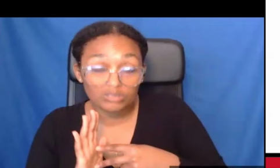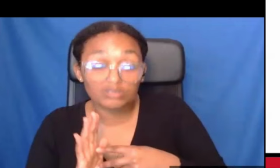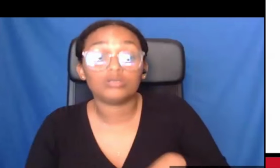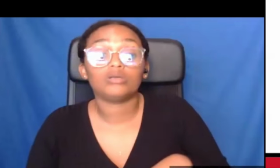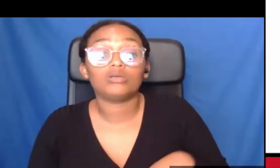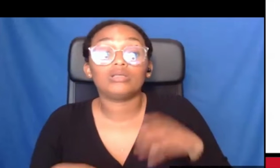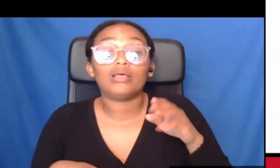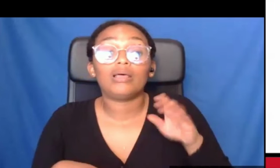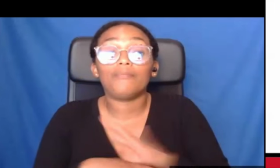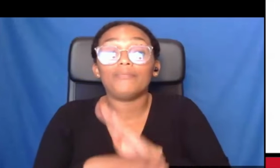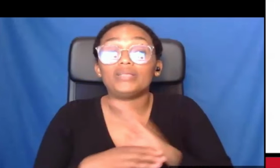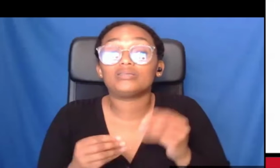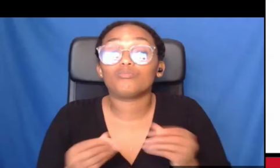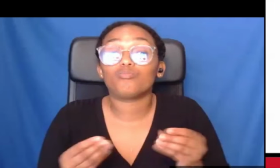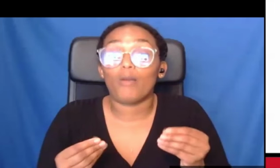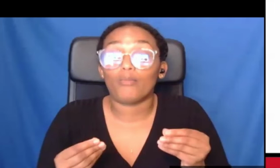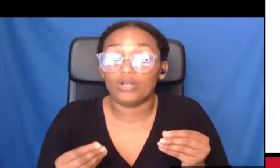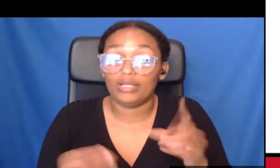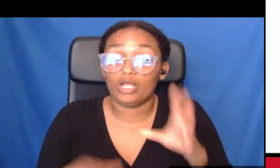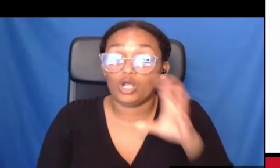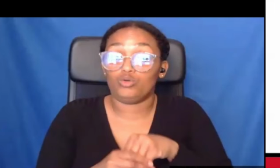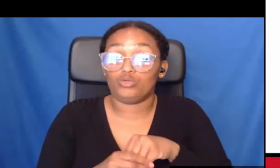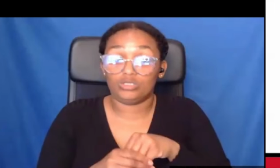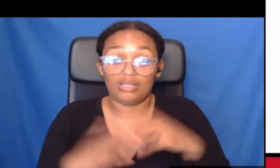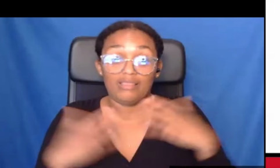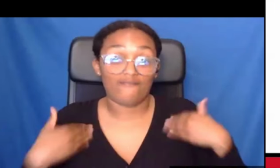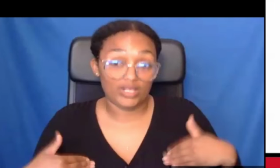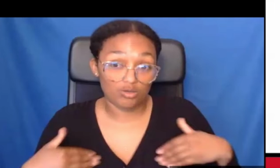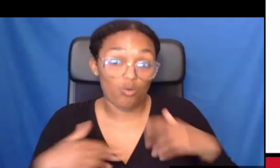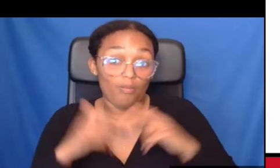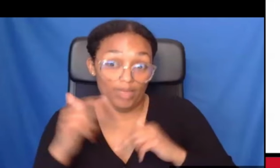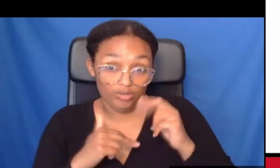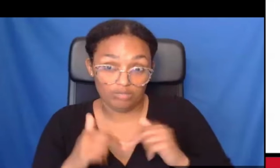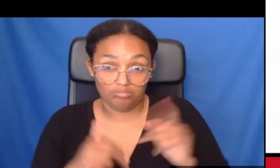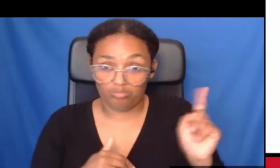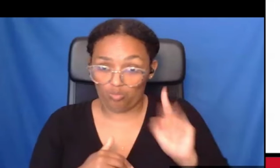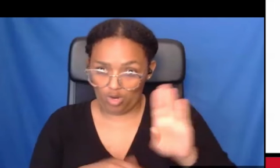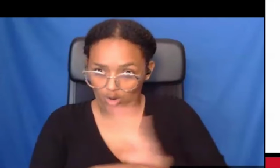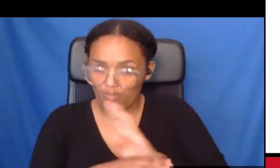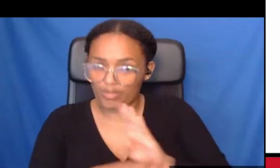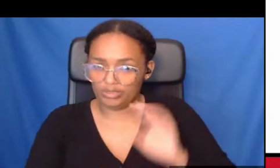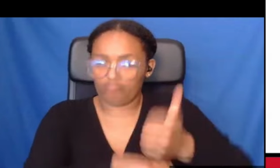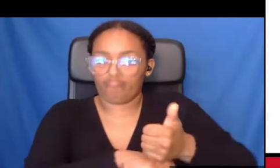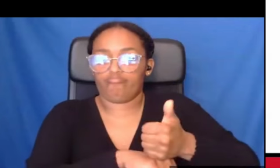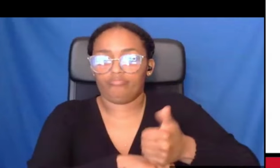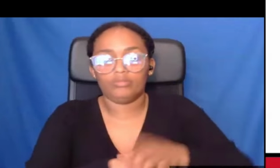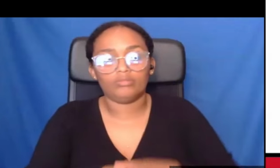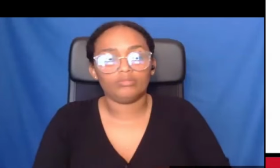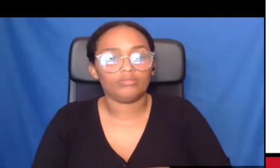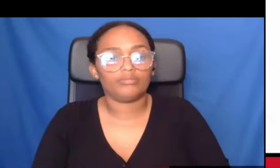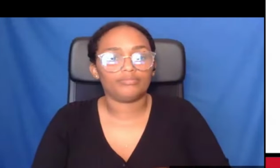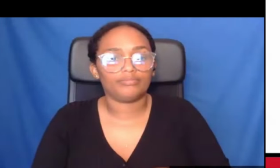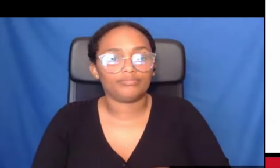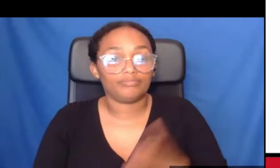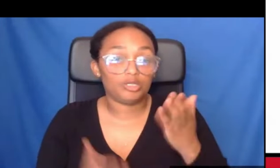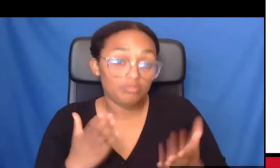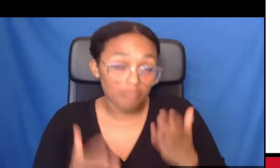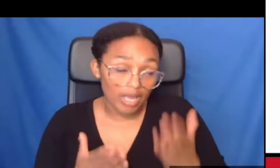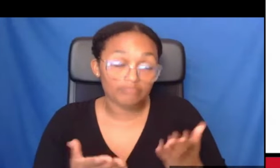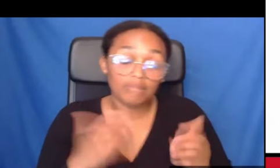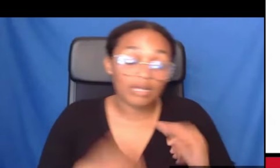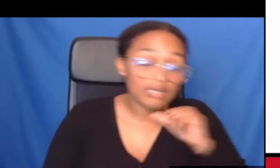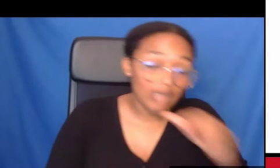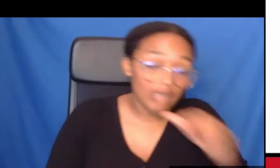the physical building in which the business resides, which you may or may not need coverage for,